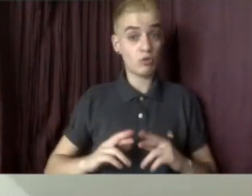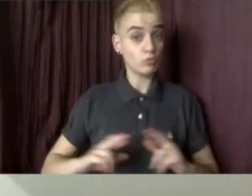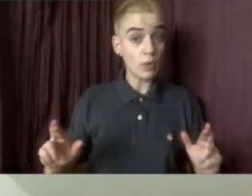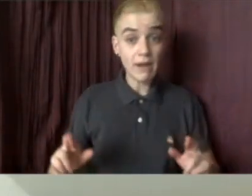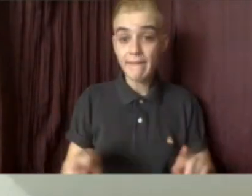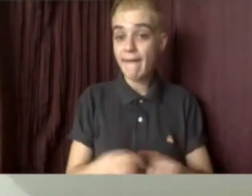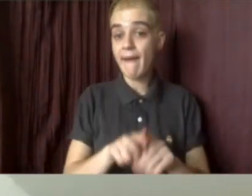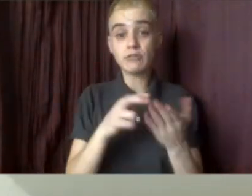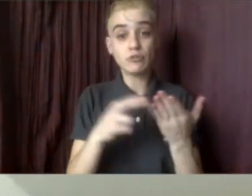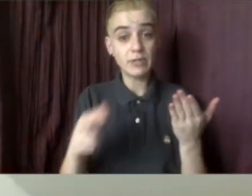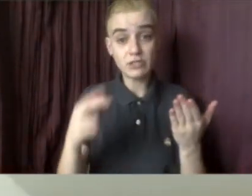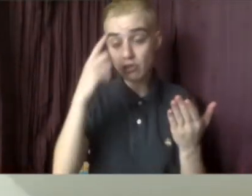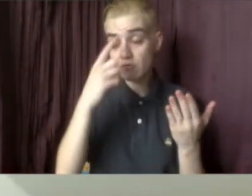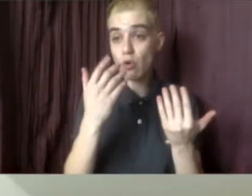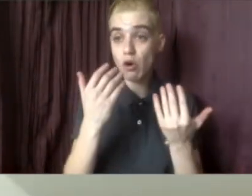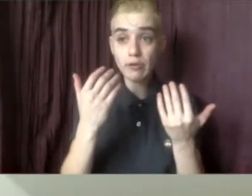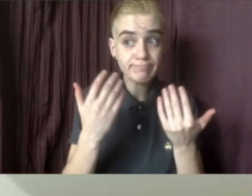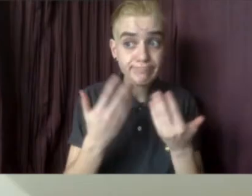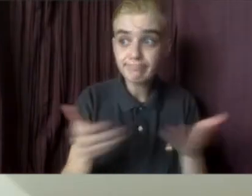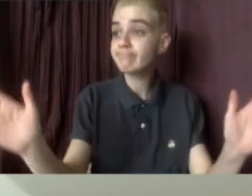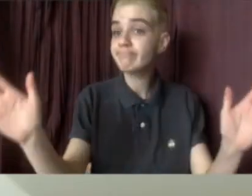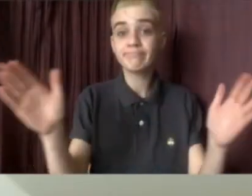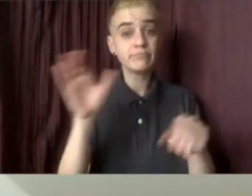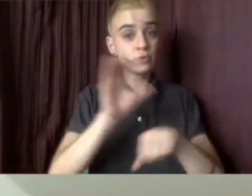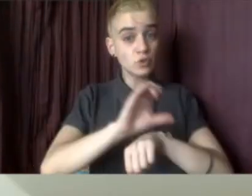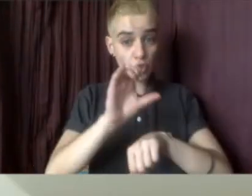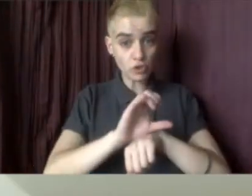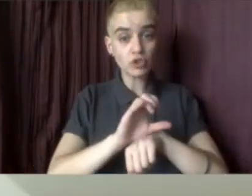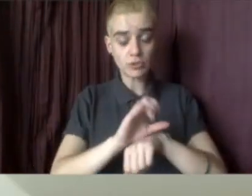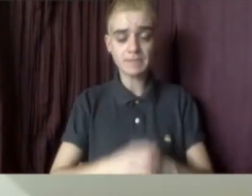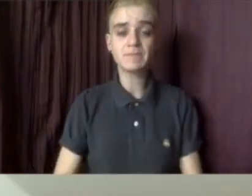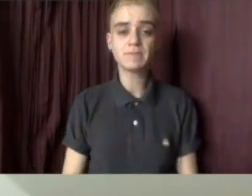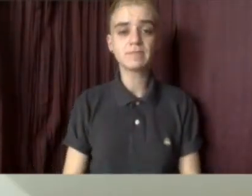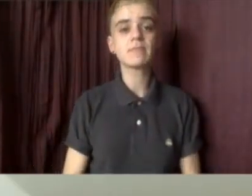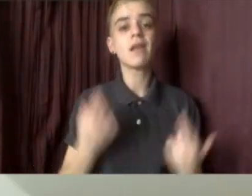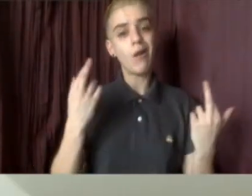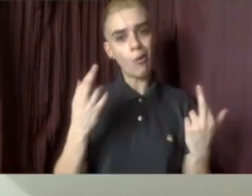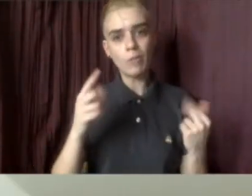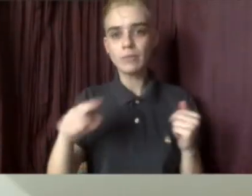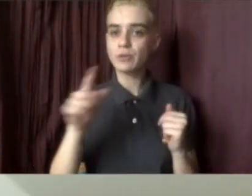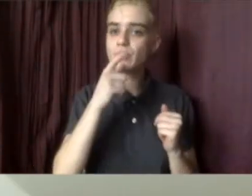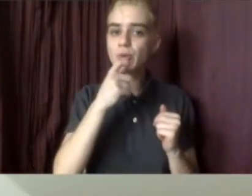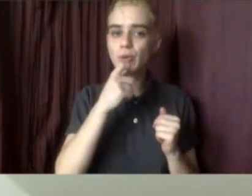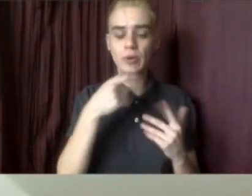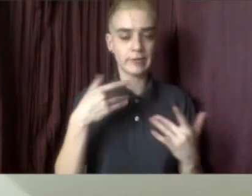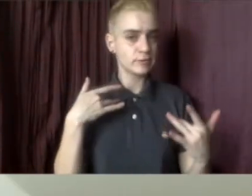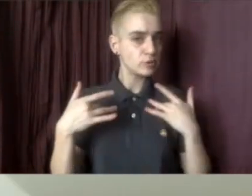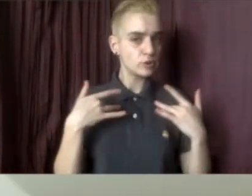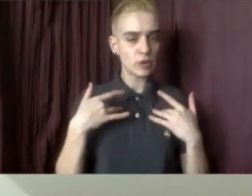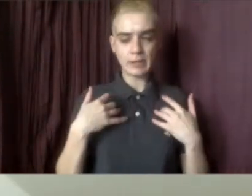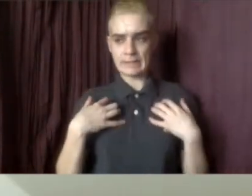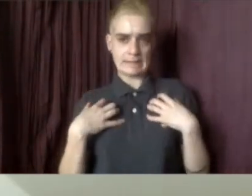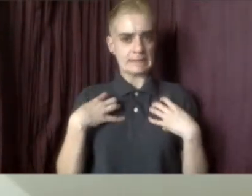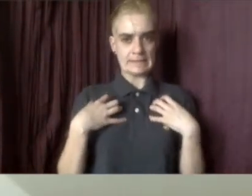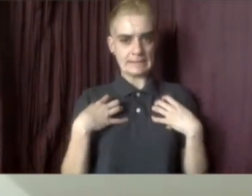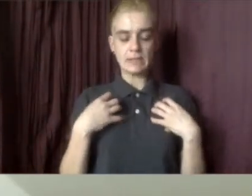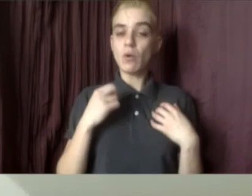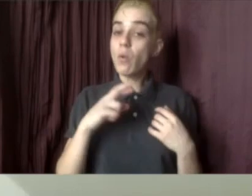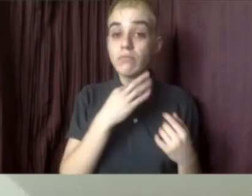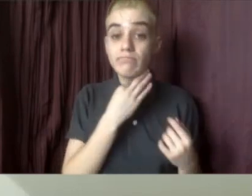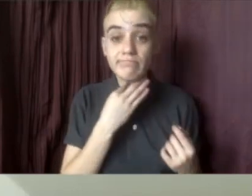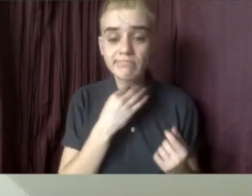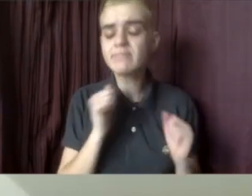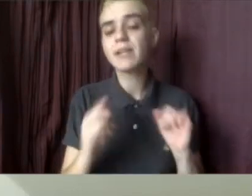hopefully working with you and engaging your congregation, your conference center, whatever sort of Episcopal entity it may